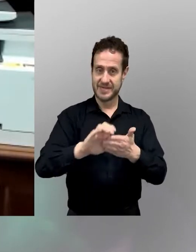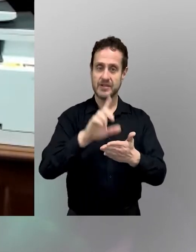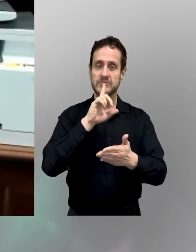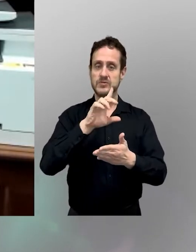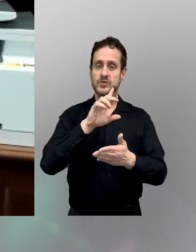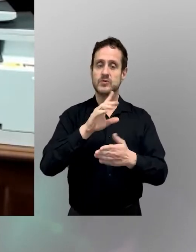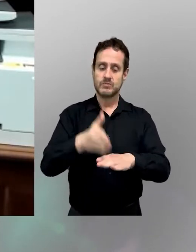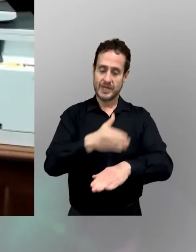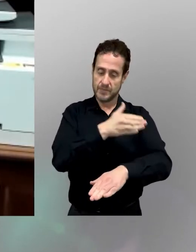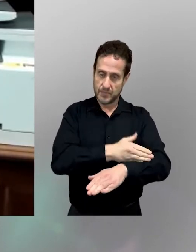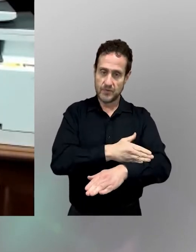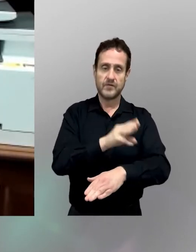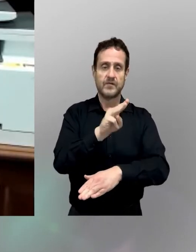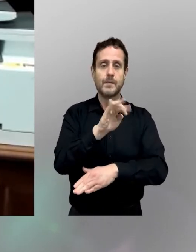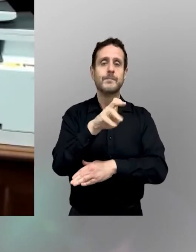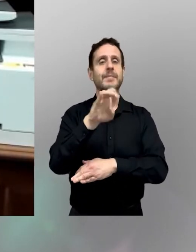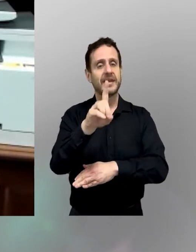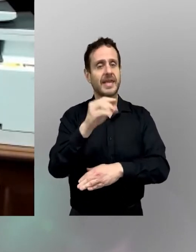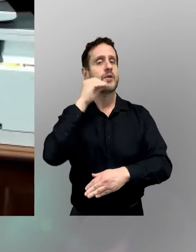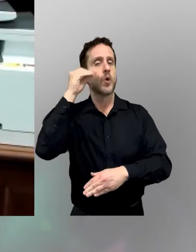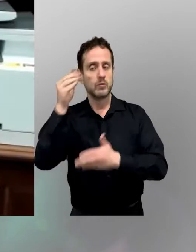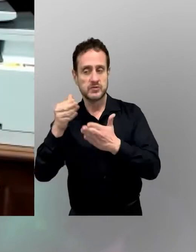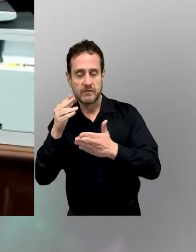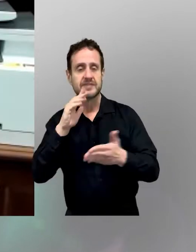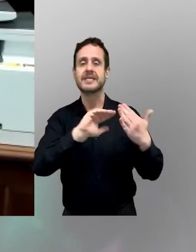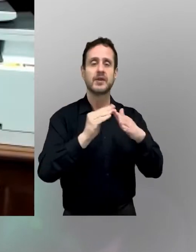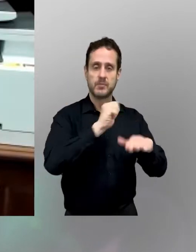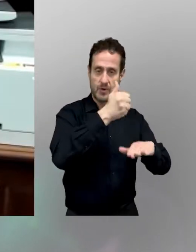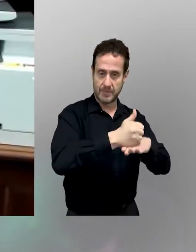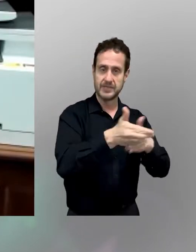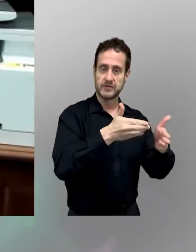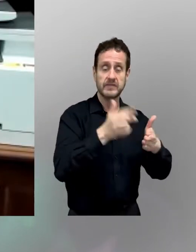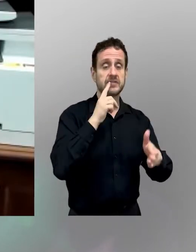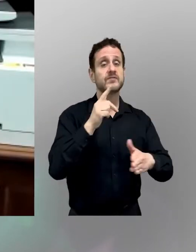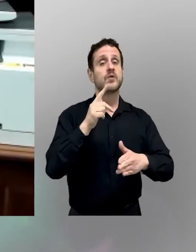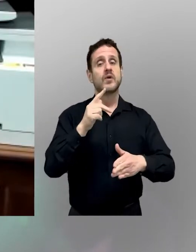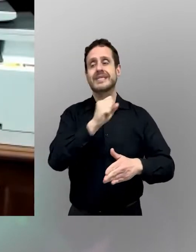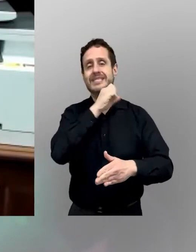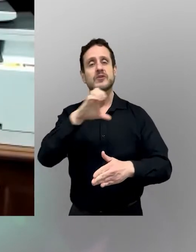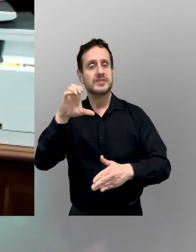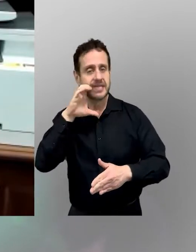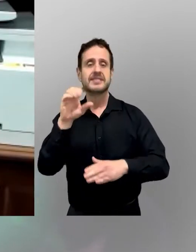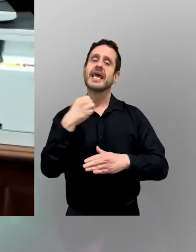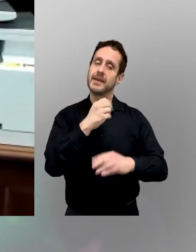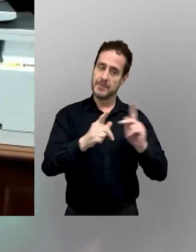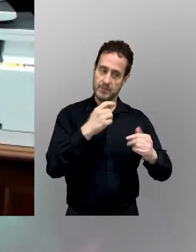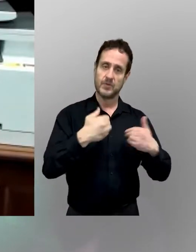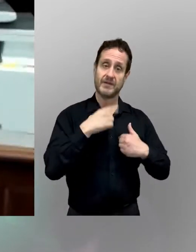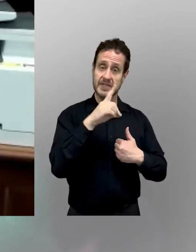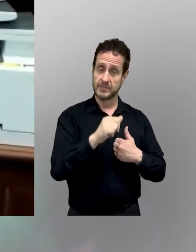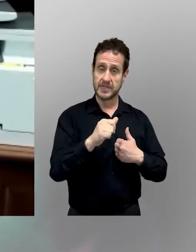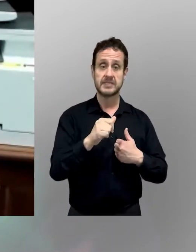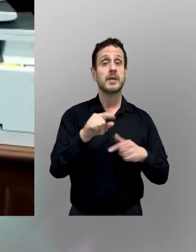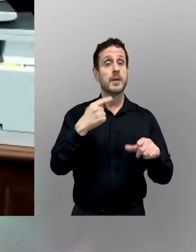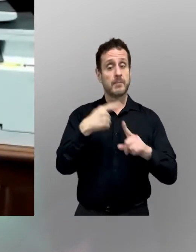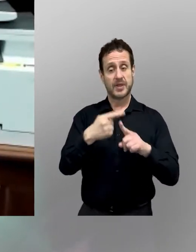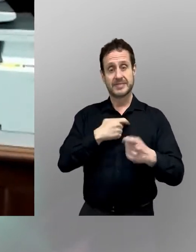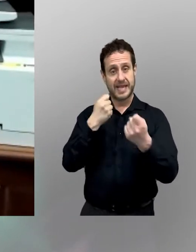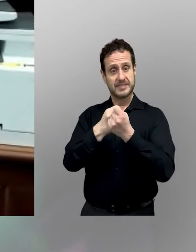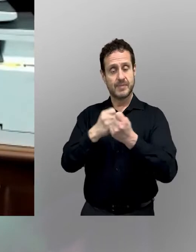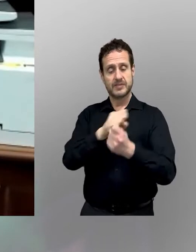request of $400 billion to expand Medicaid home and community-based services for aging relatives and people with